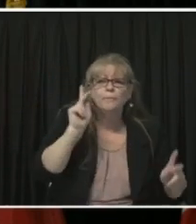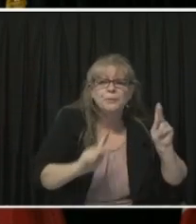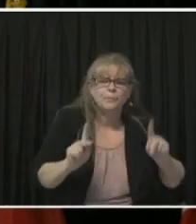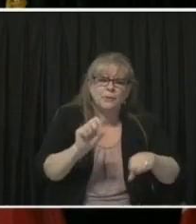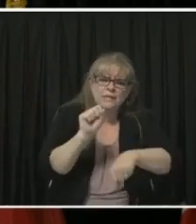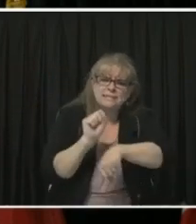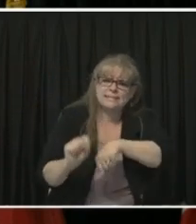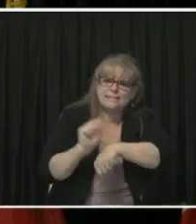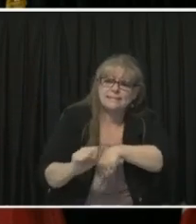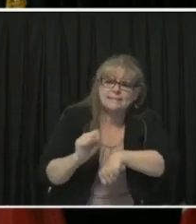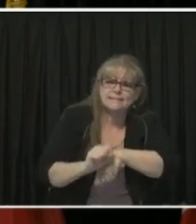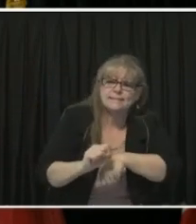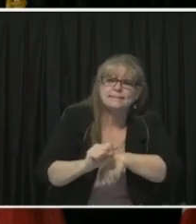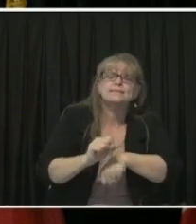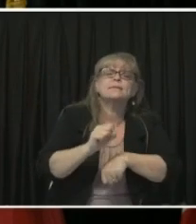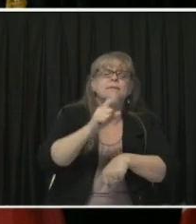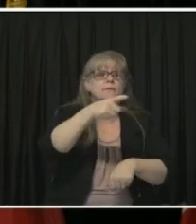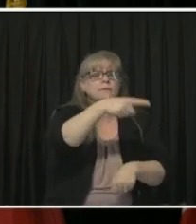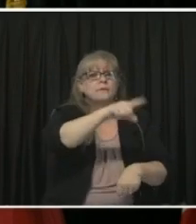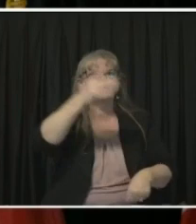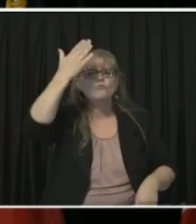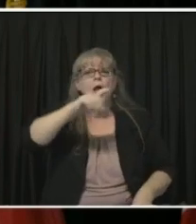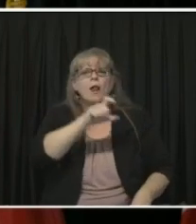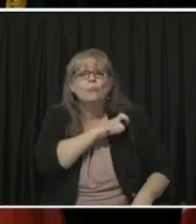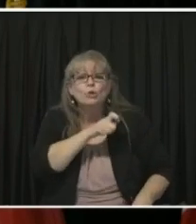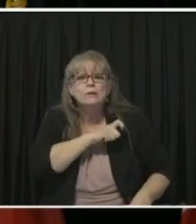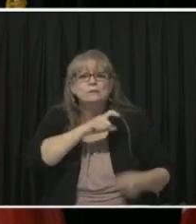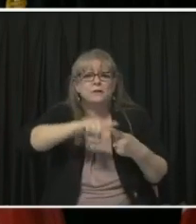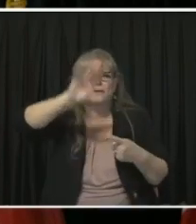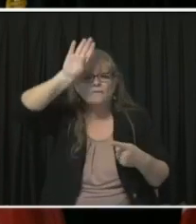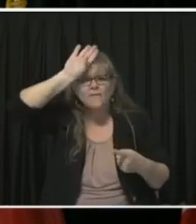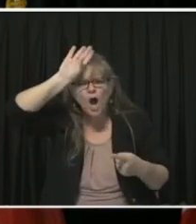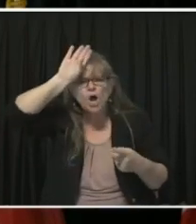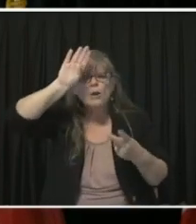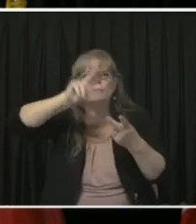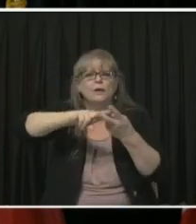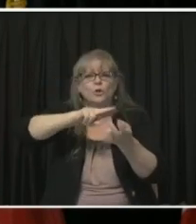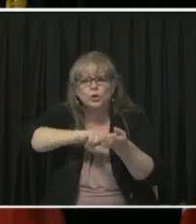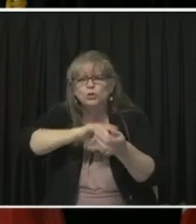but some of the highest infection rates are among our nurses and frontline workers.